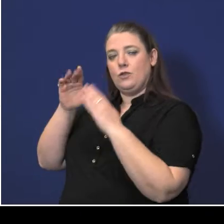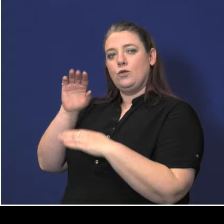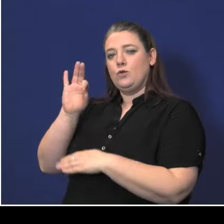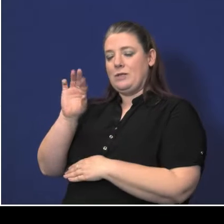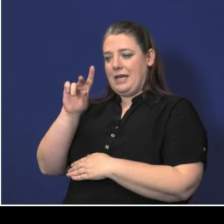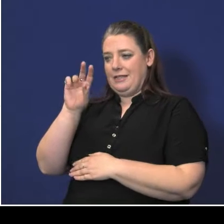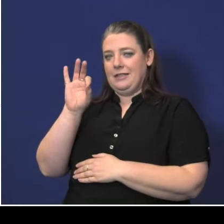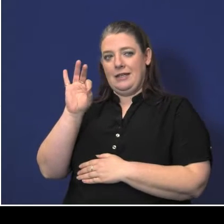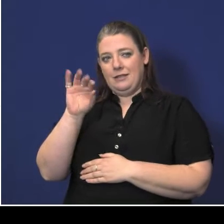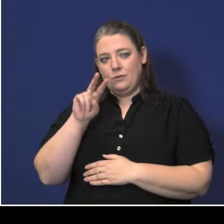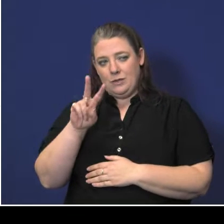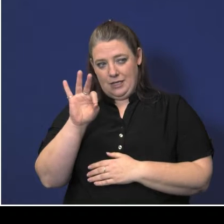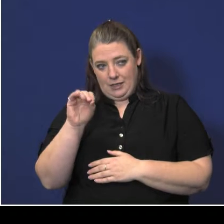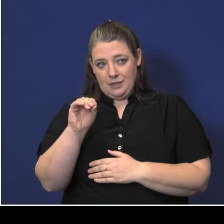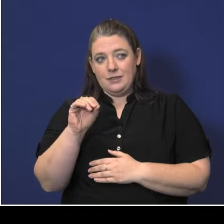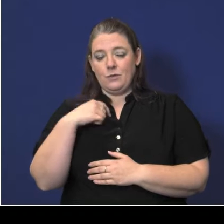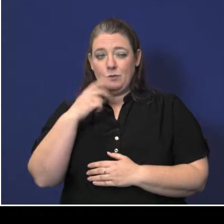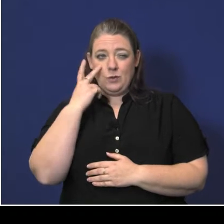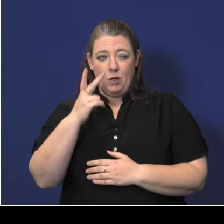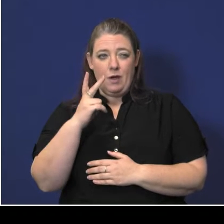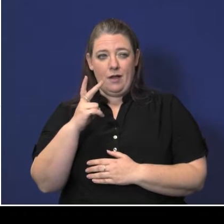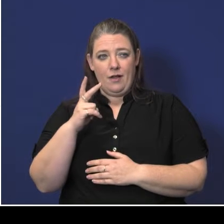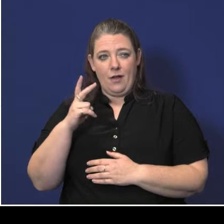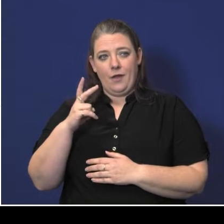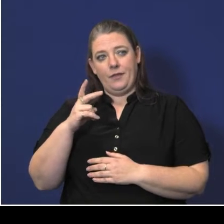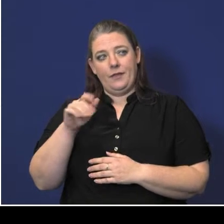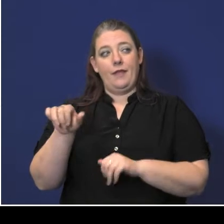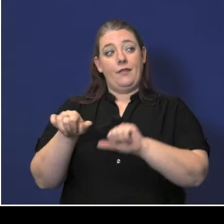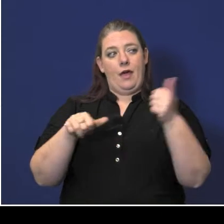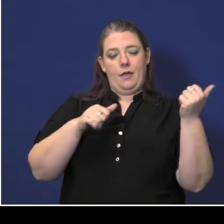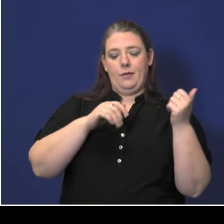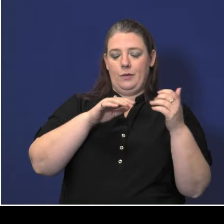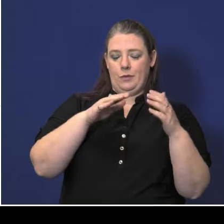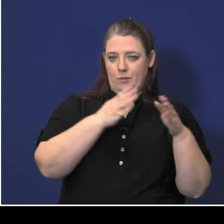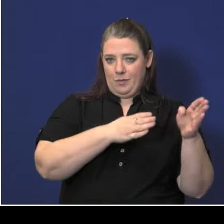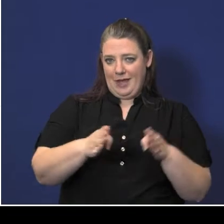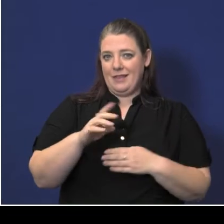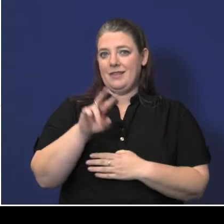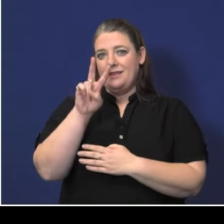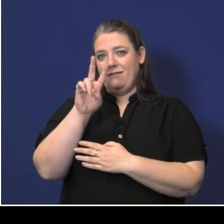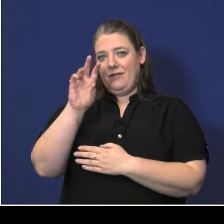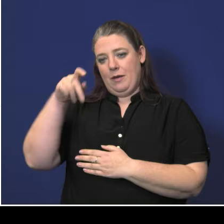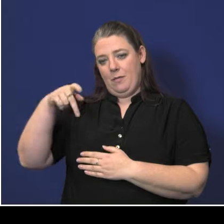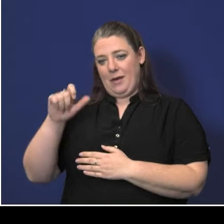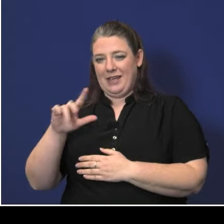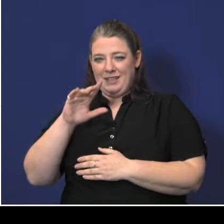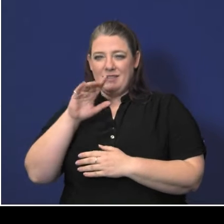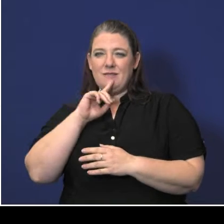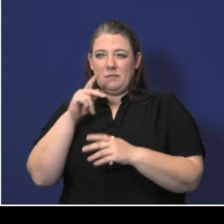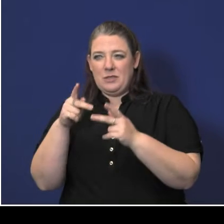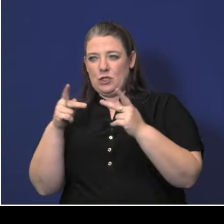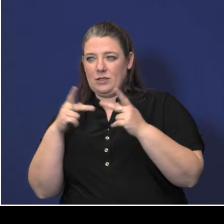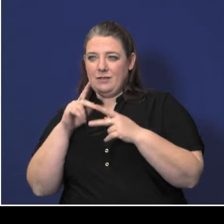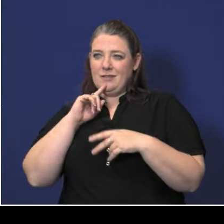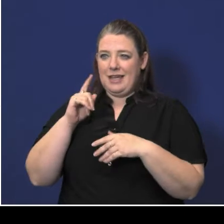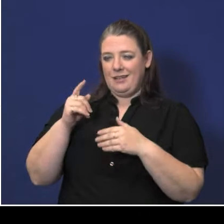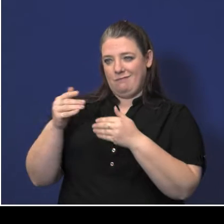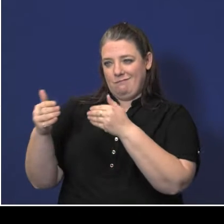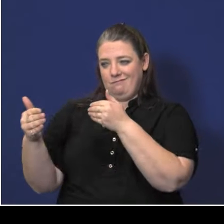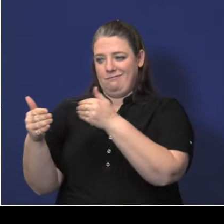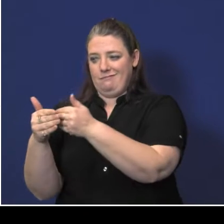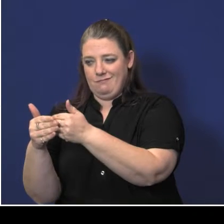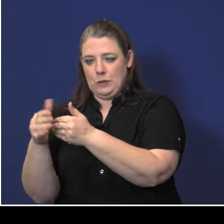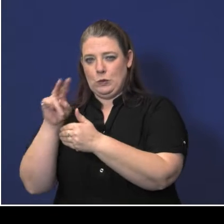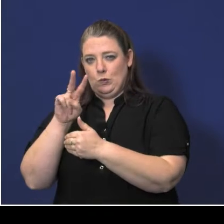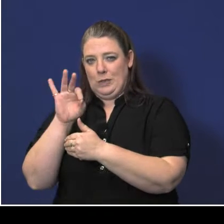as you saw on the site plan, the VPAC is actually positioned right almost at 290, so it'll be